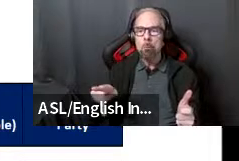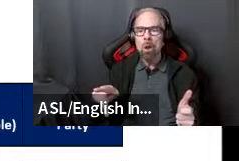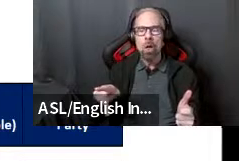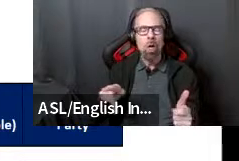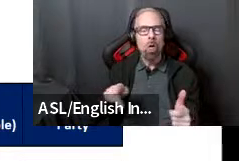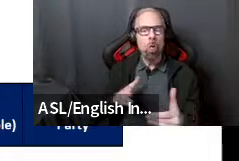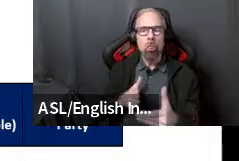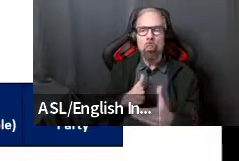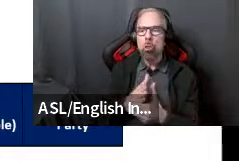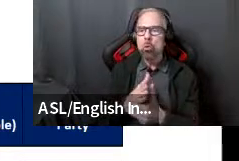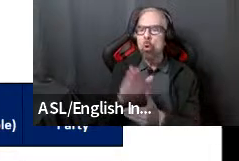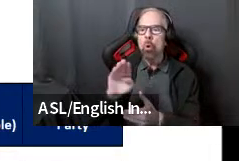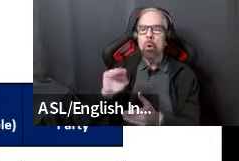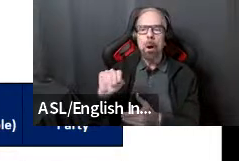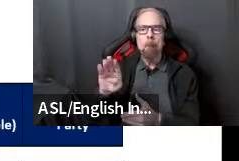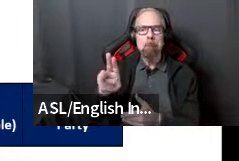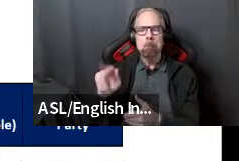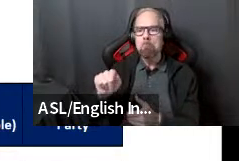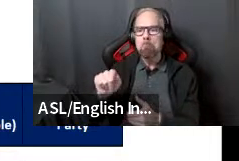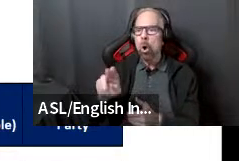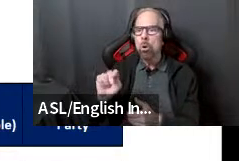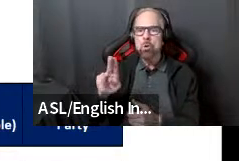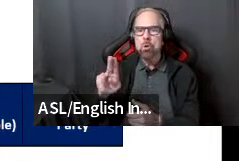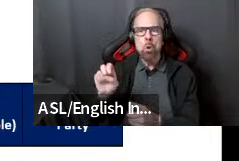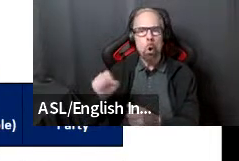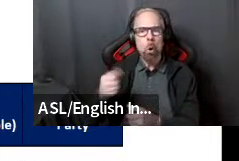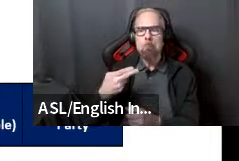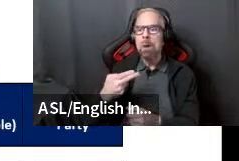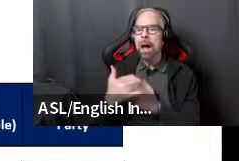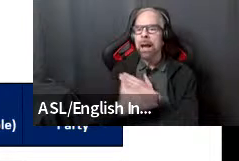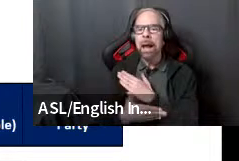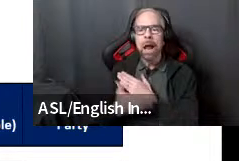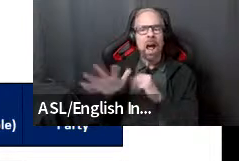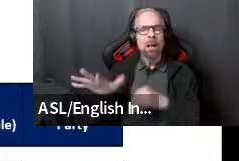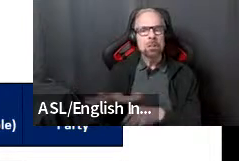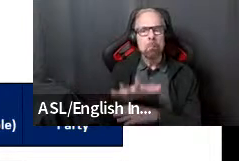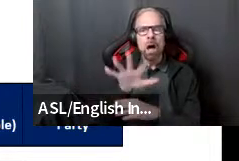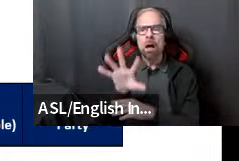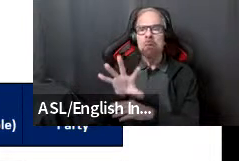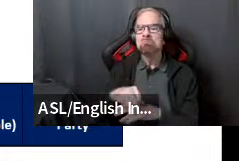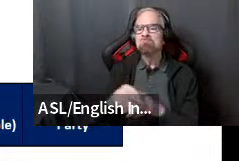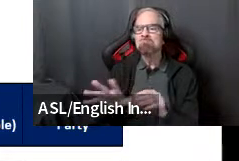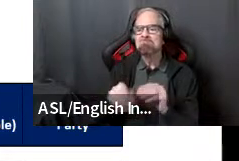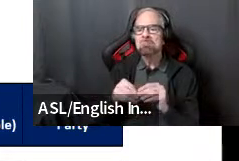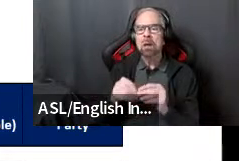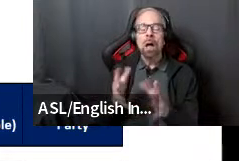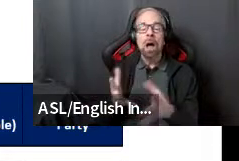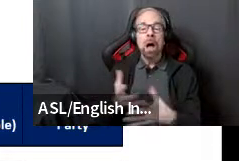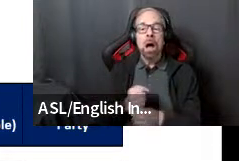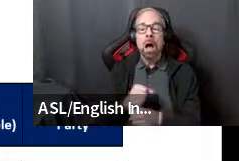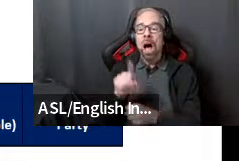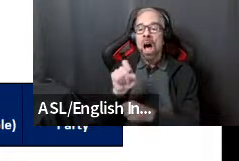through Multnomah County. It's approximately 140 miles long now, though it was originally conceptualized